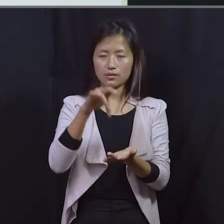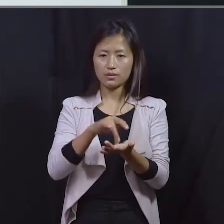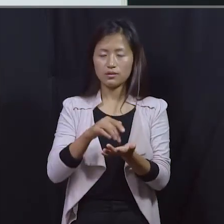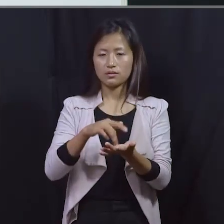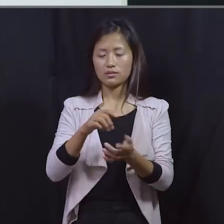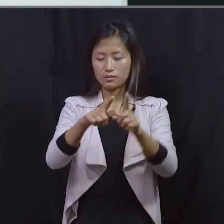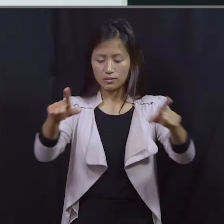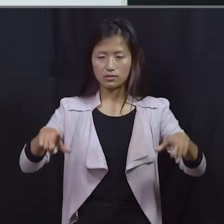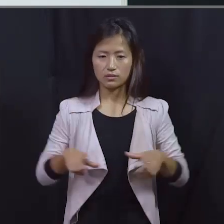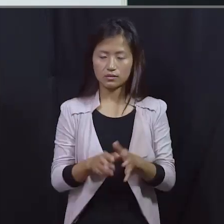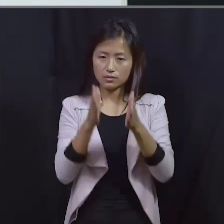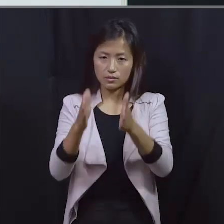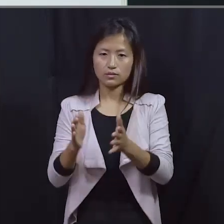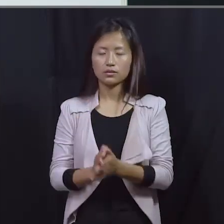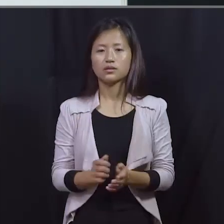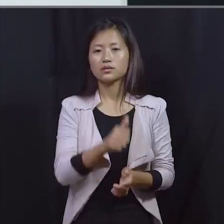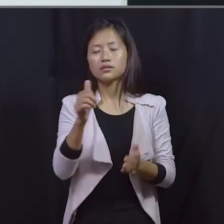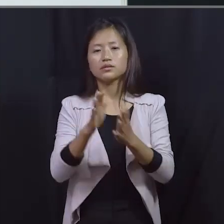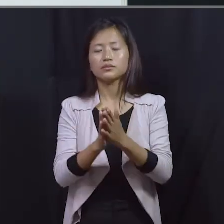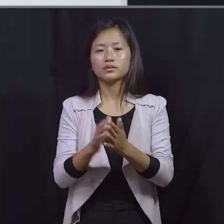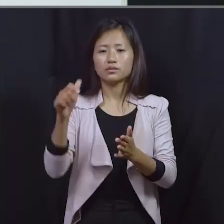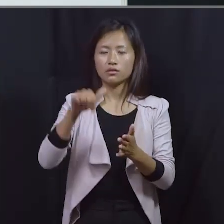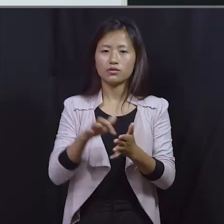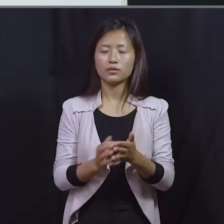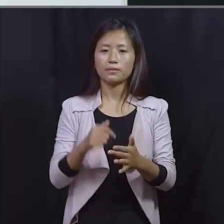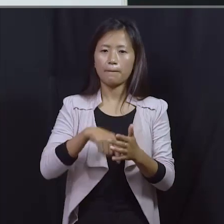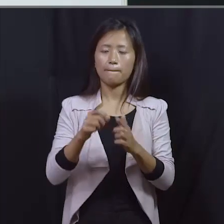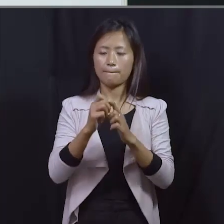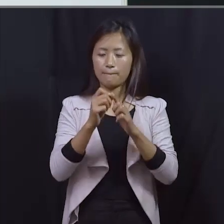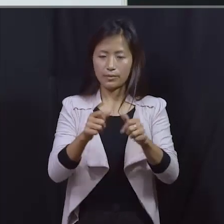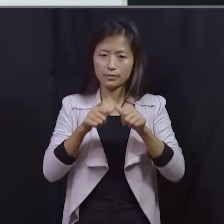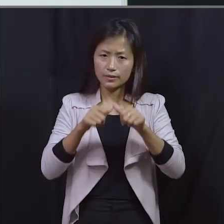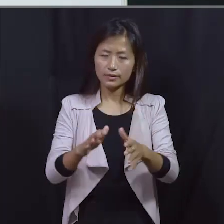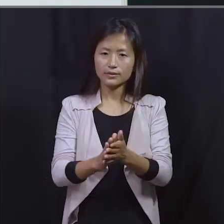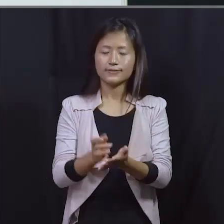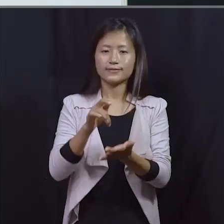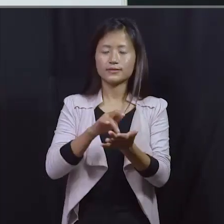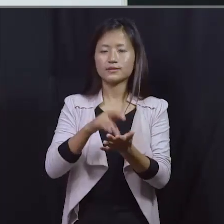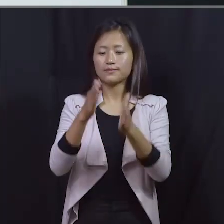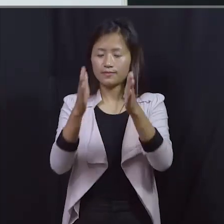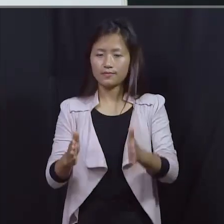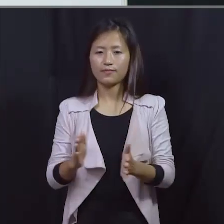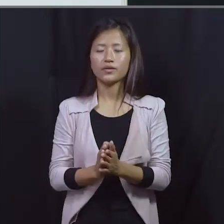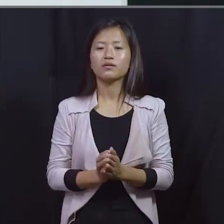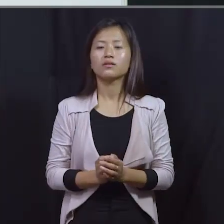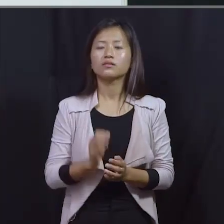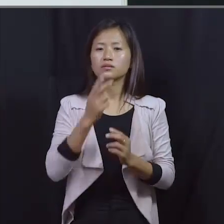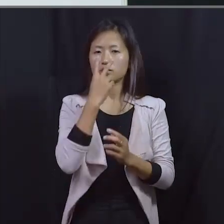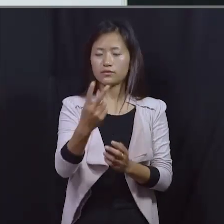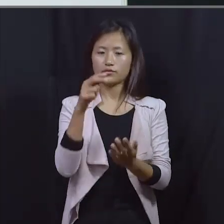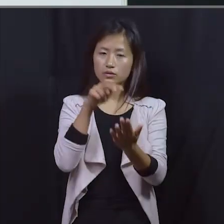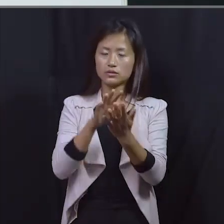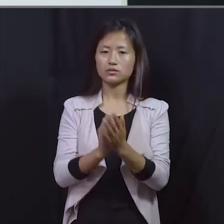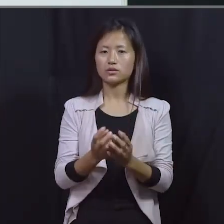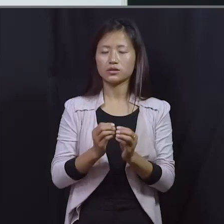India, either be it a permanent settlement or a roadway settlement or a mahalway settlement, it only focused on